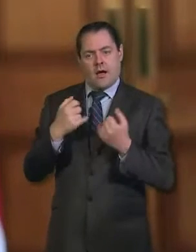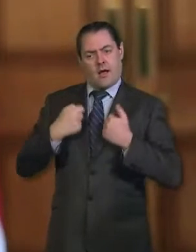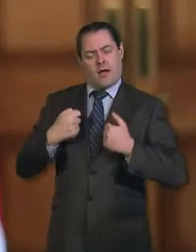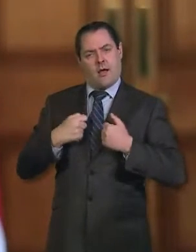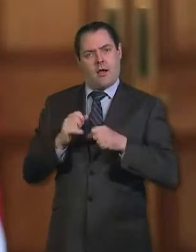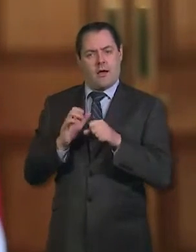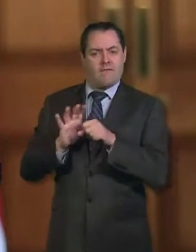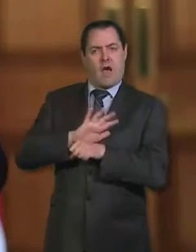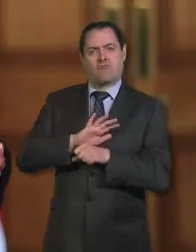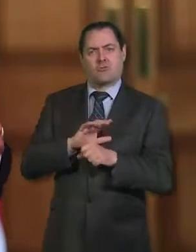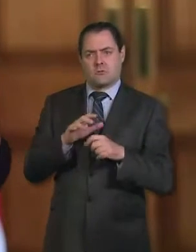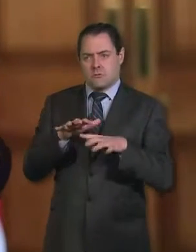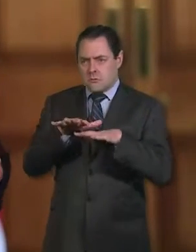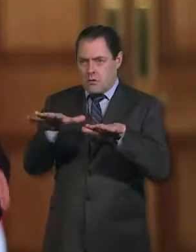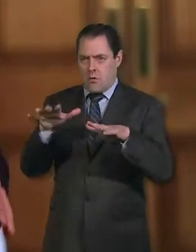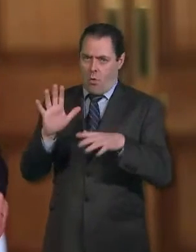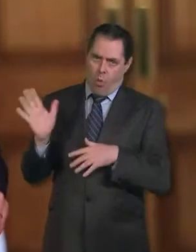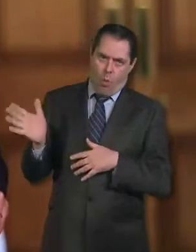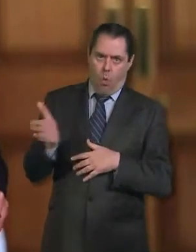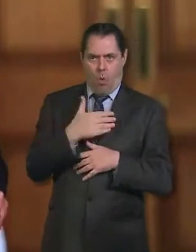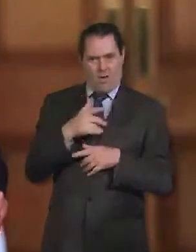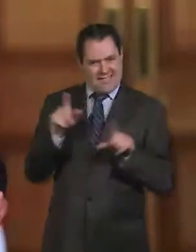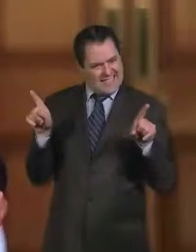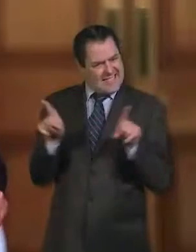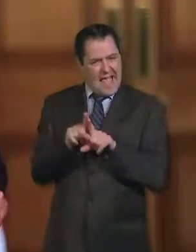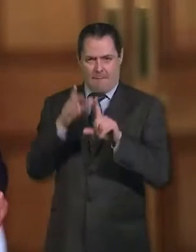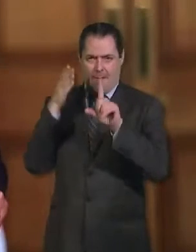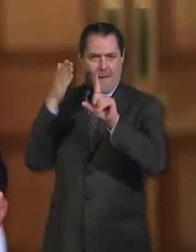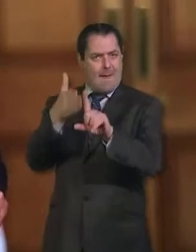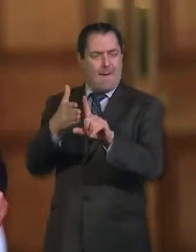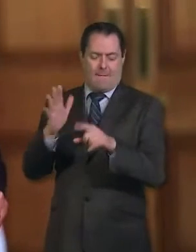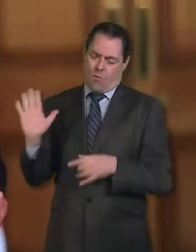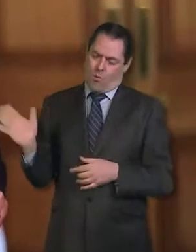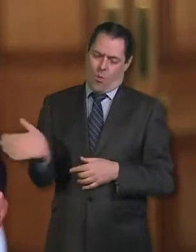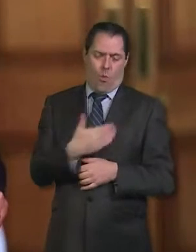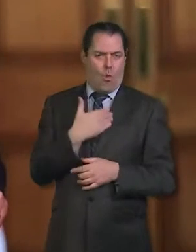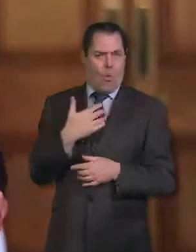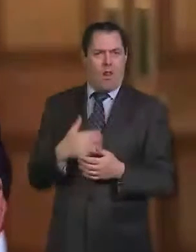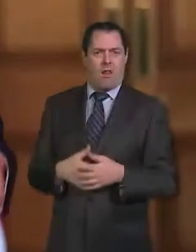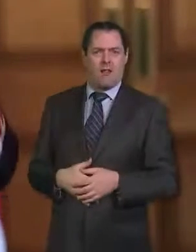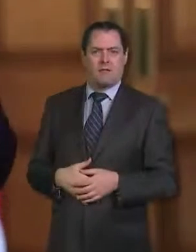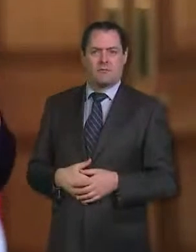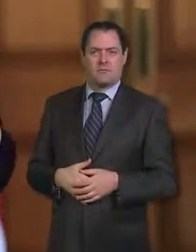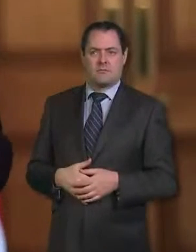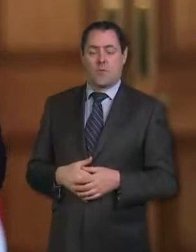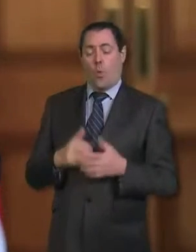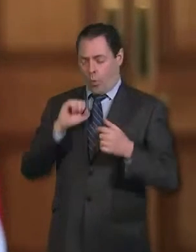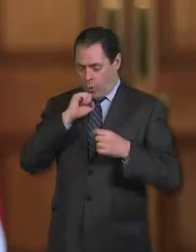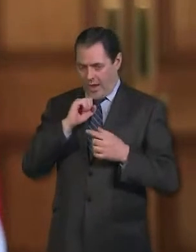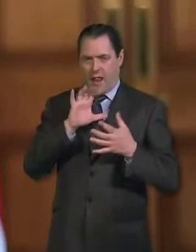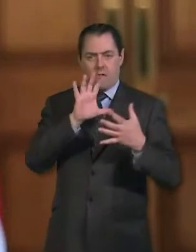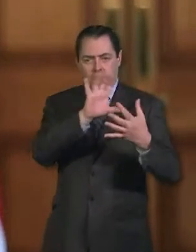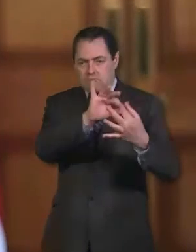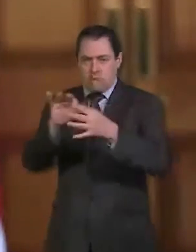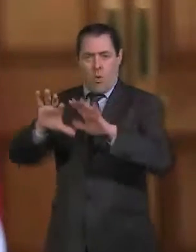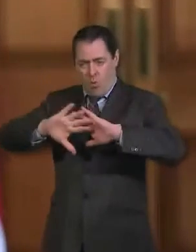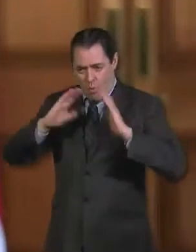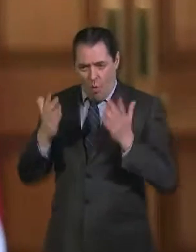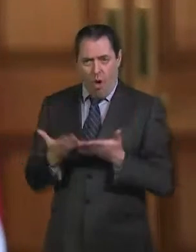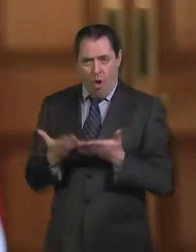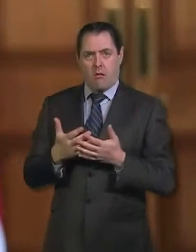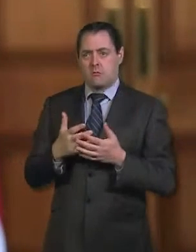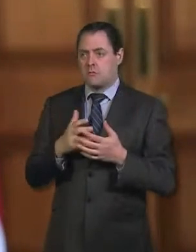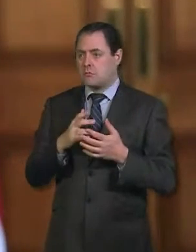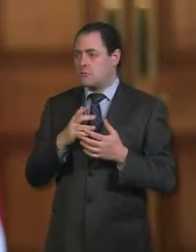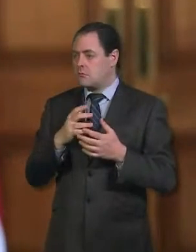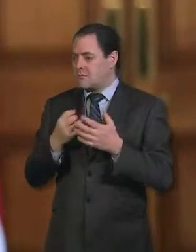side. So we'll keep working across the world to develop the vaccines and the treatments like this